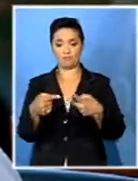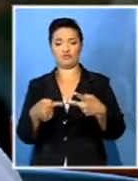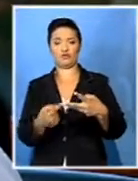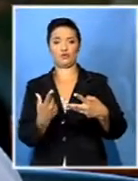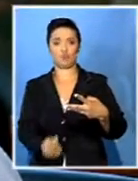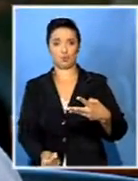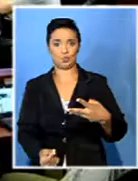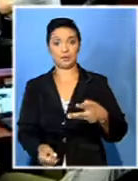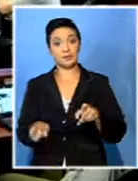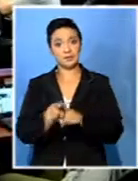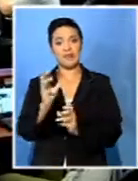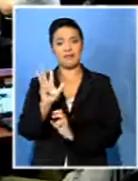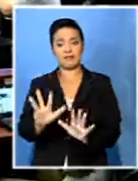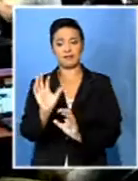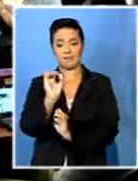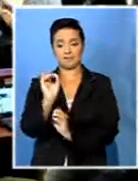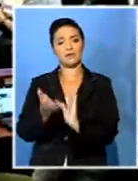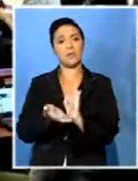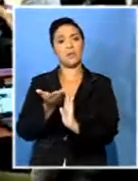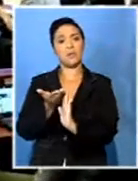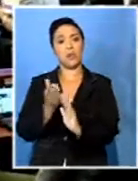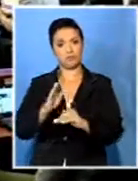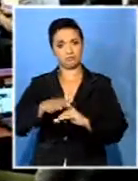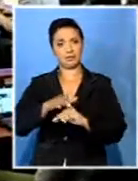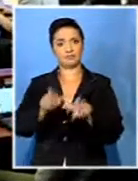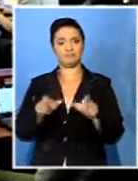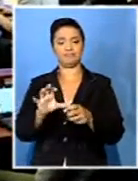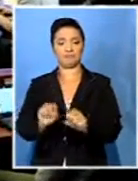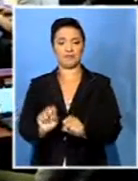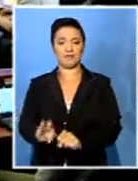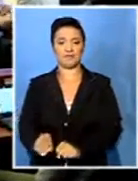9% increase. Bulilani Philip, SABC News, Parliament.